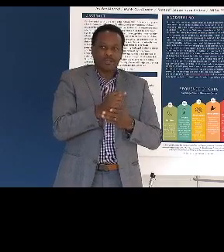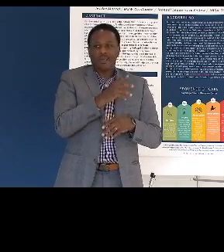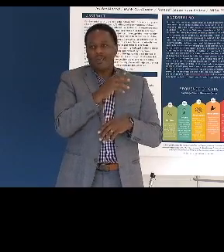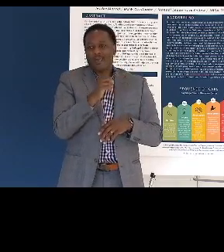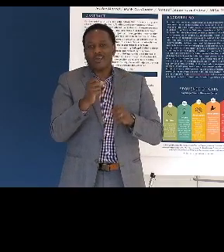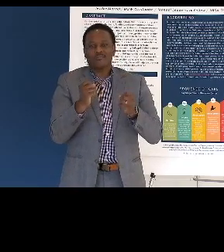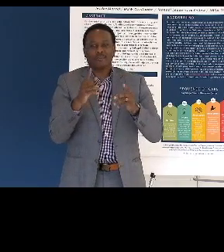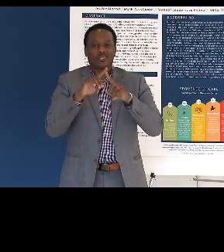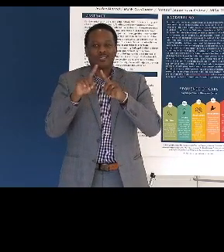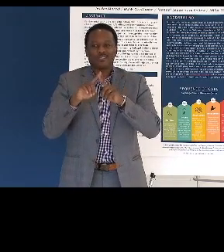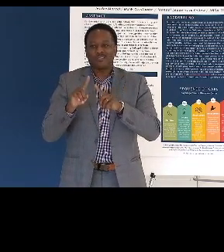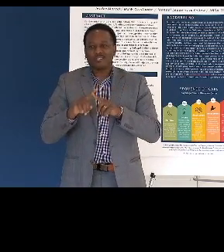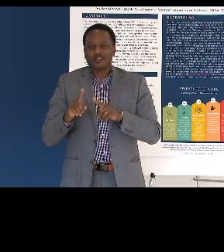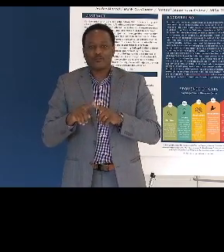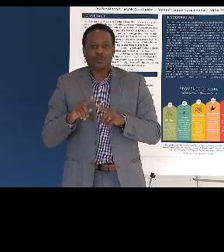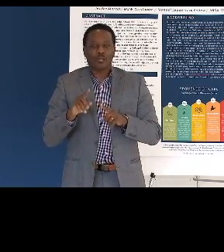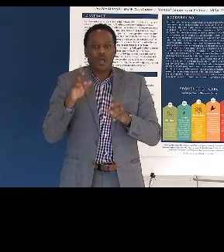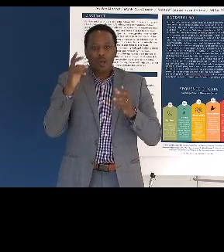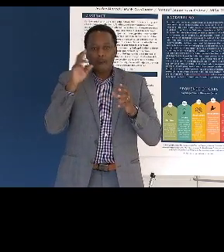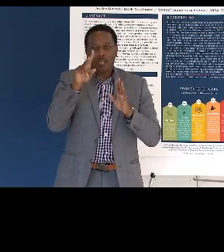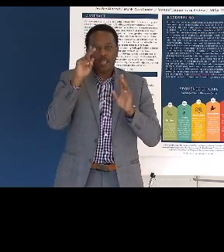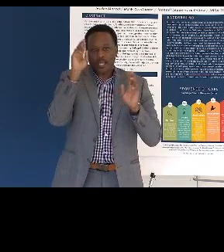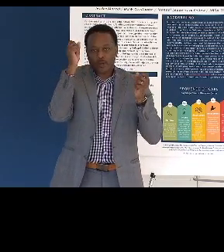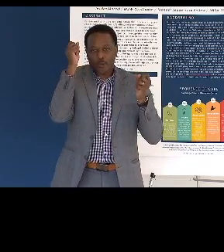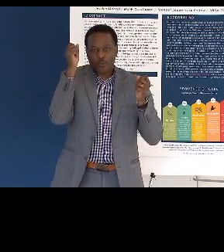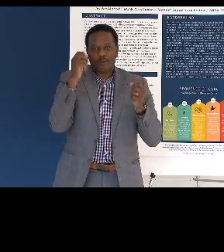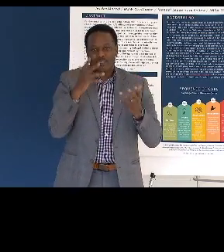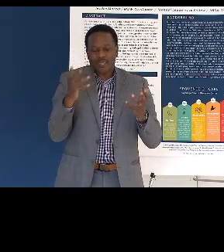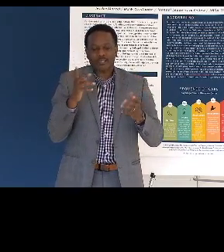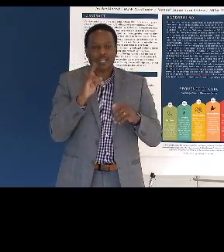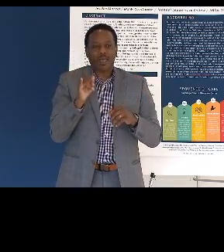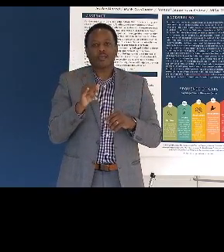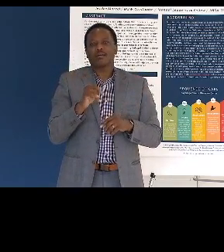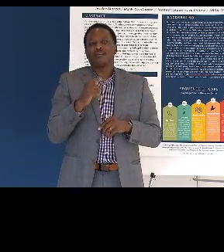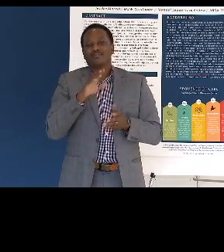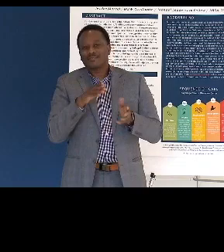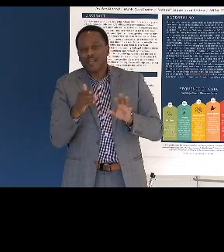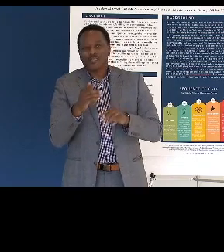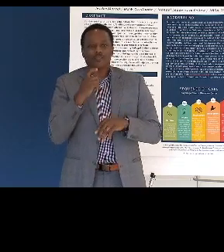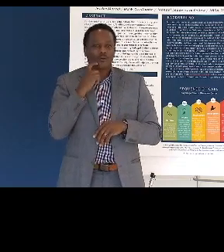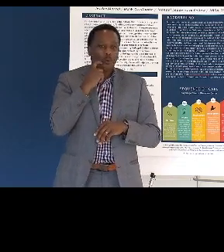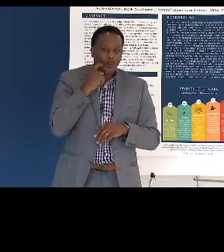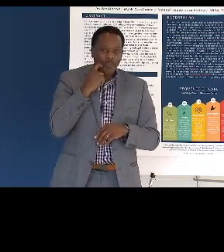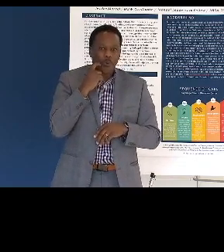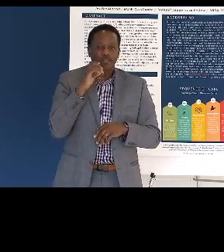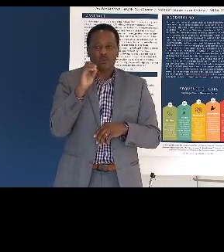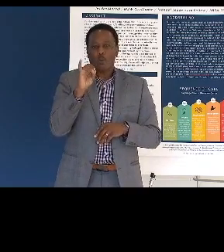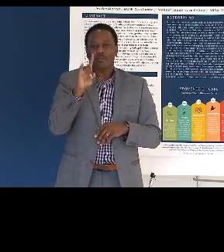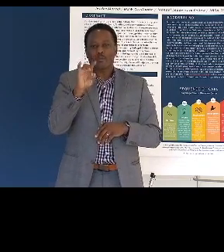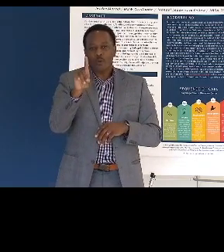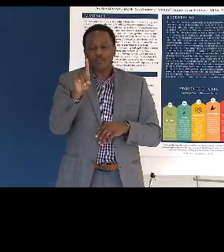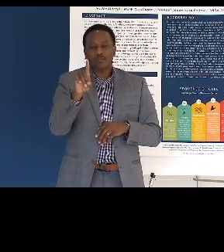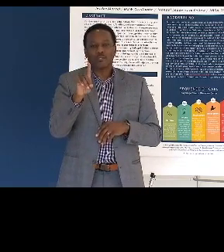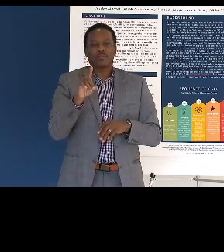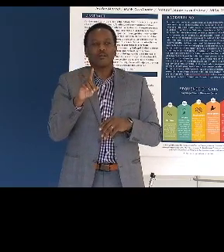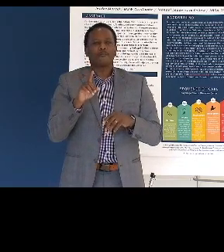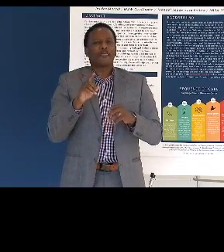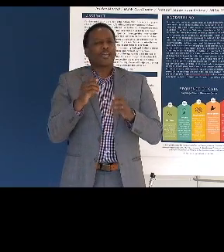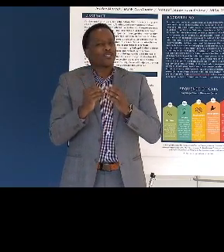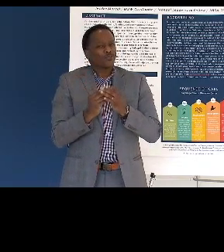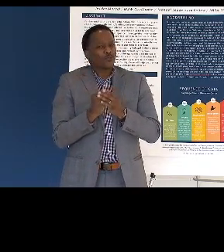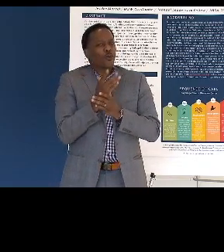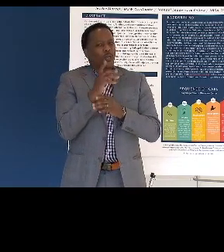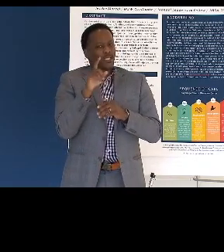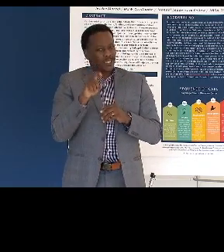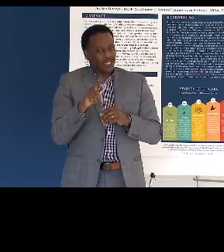as deaths associated with the opioid crisis, as well as rising rates of incarceration over the last several decades, there's been a growing